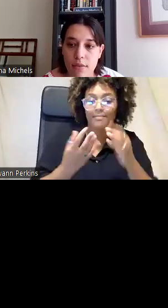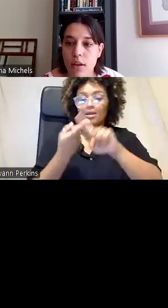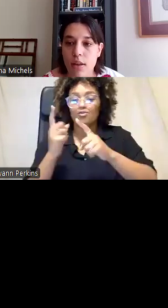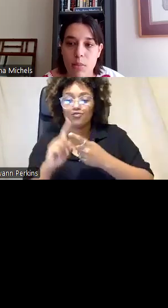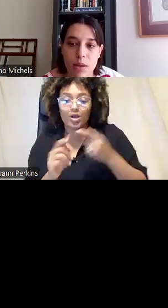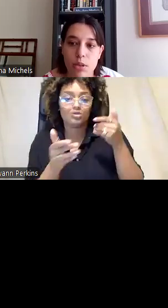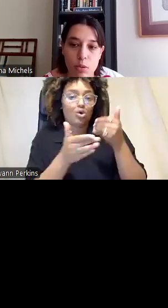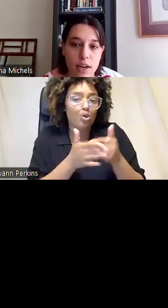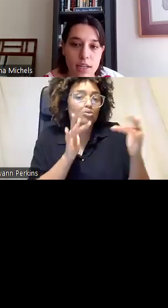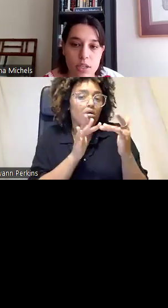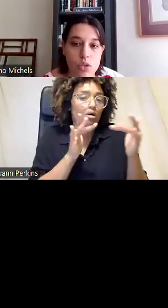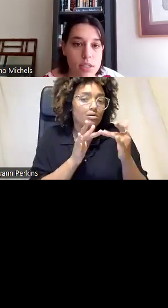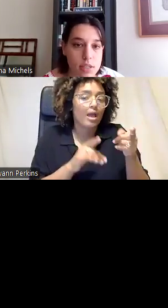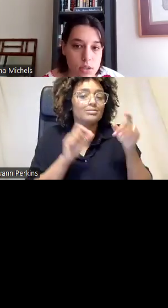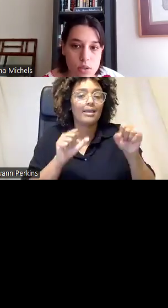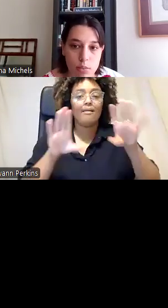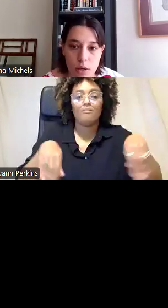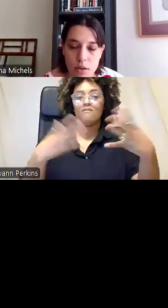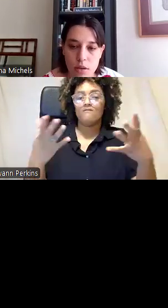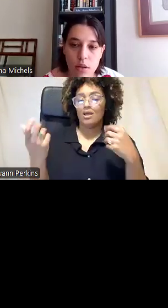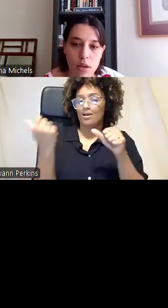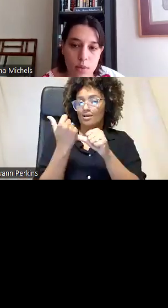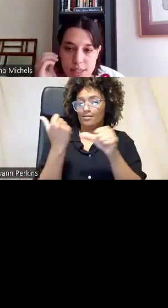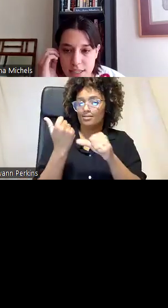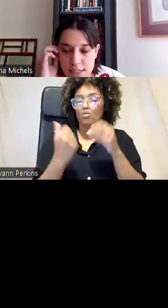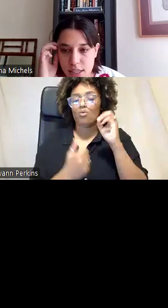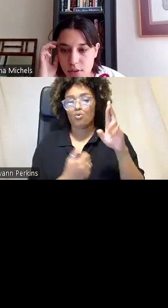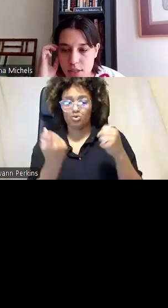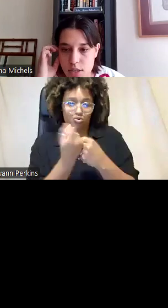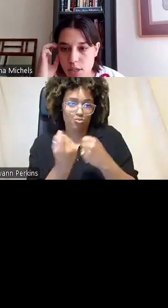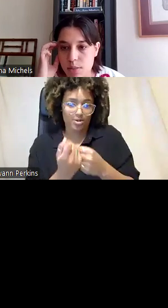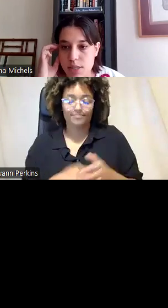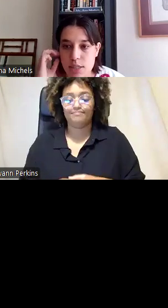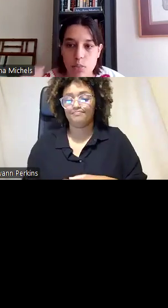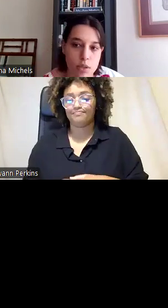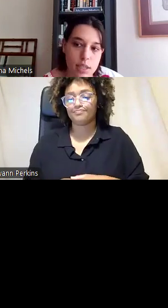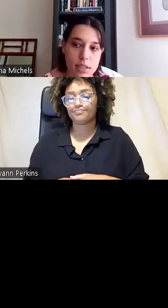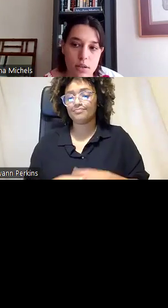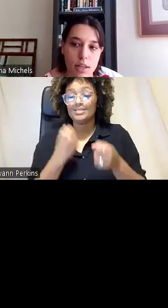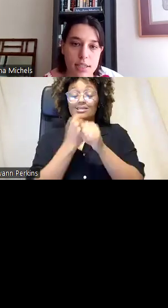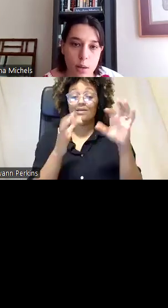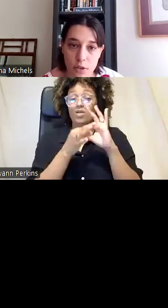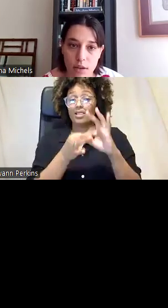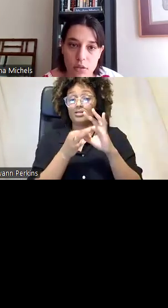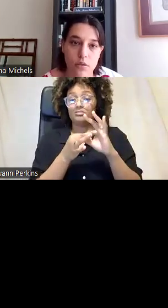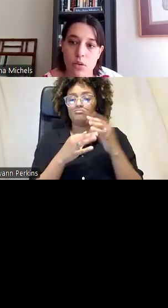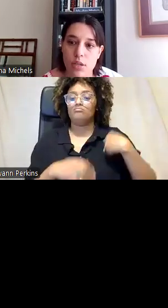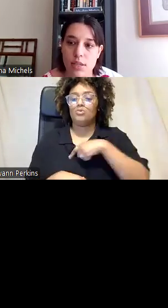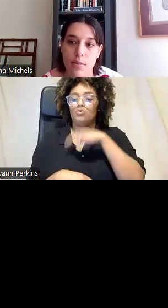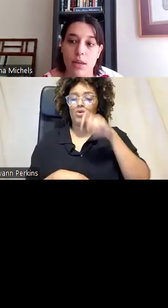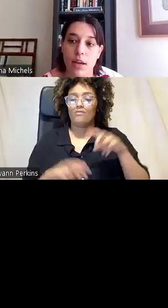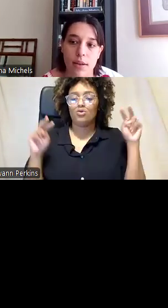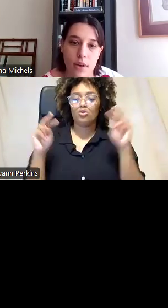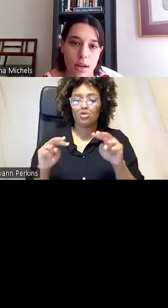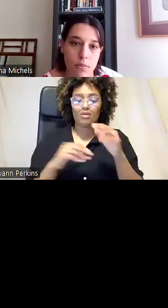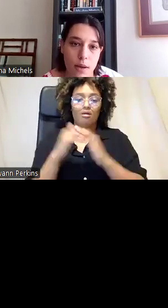may have that may be able to provide additional assistance or support. And when discussing safe relationships, it's important to consider the client's comfort level, of course,